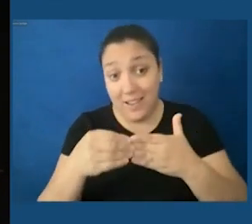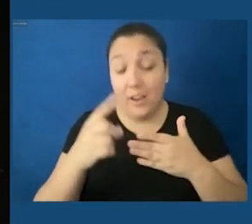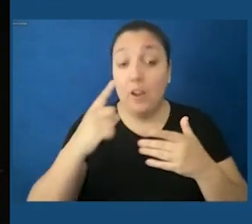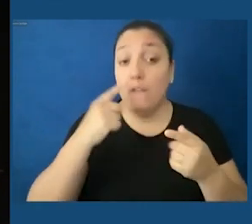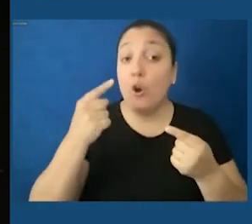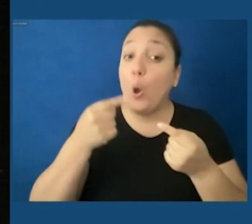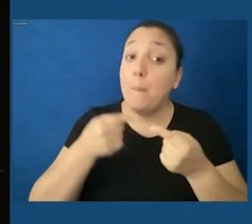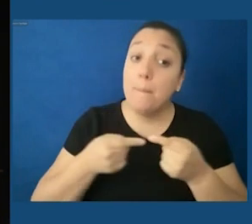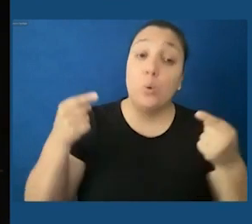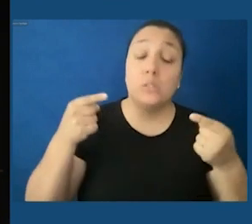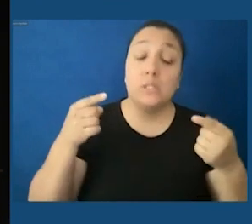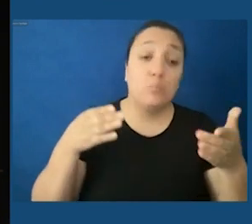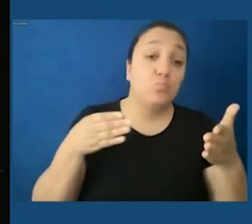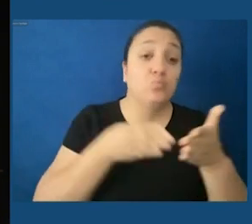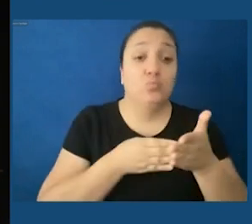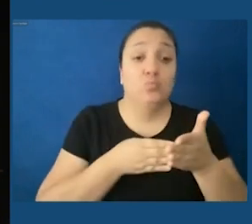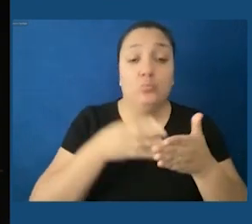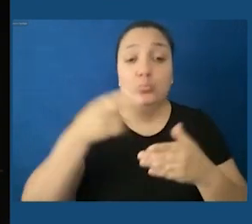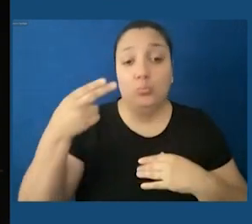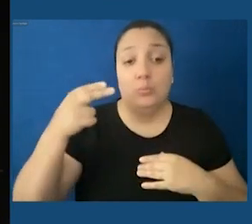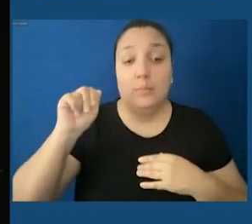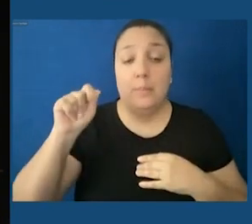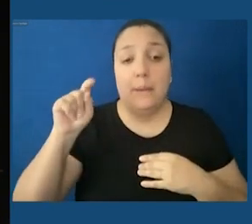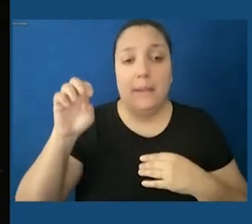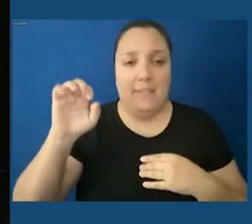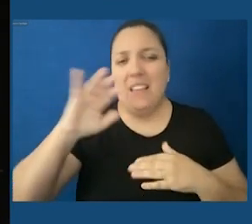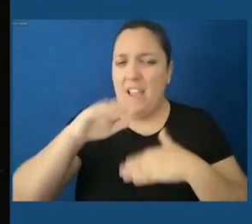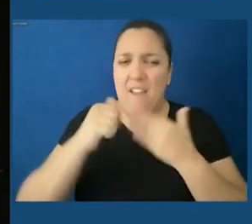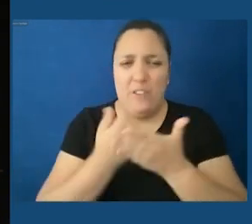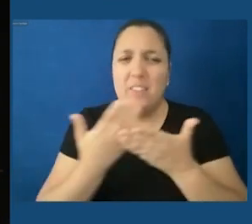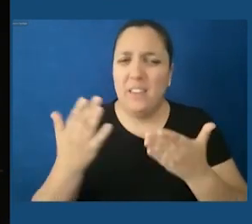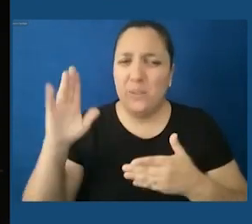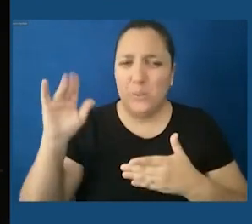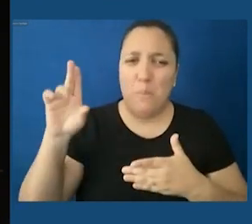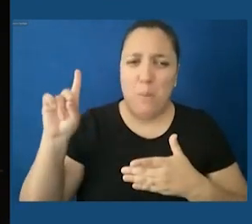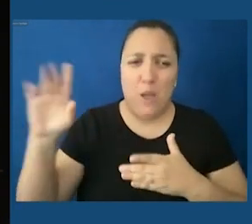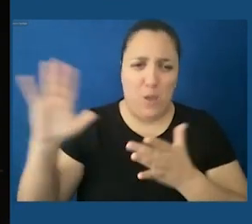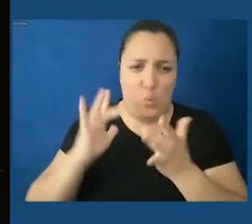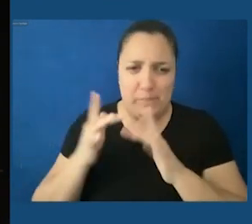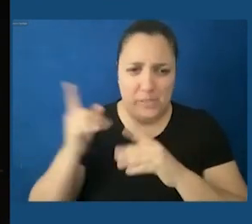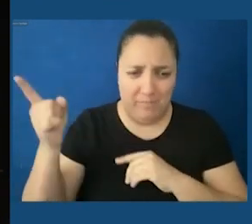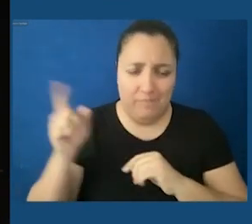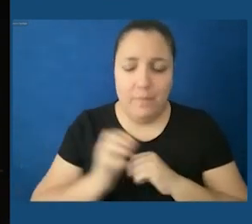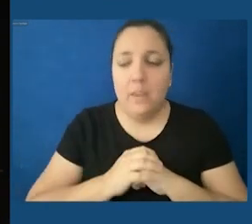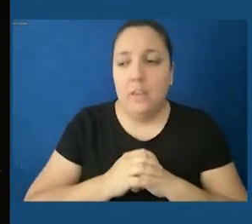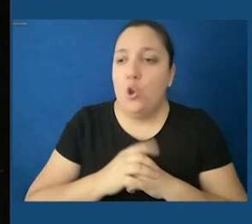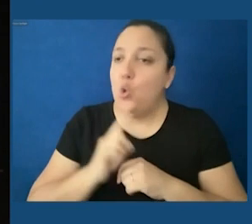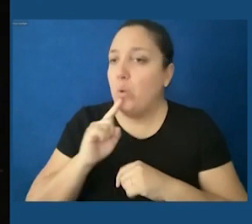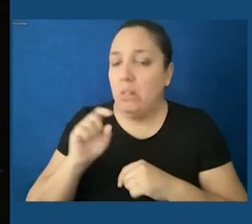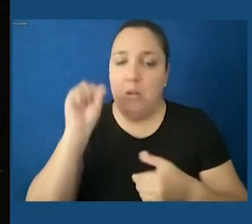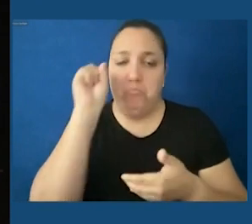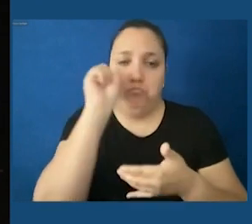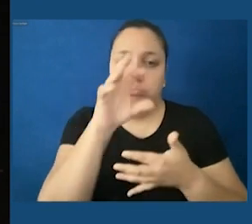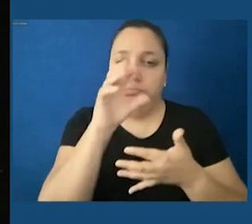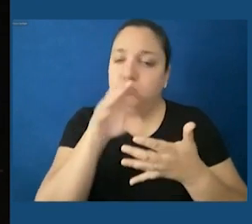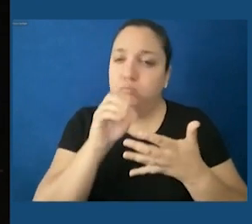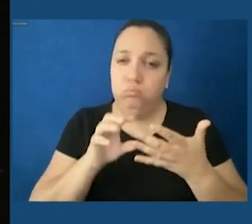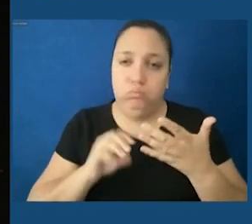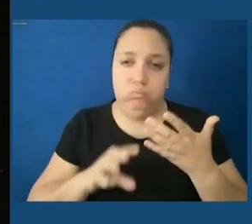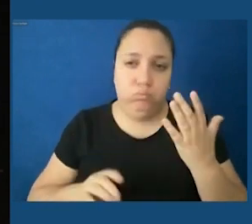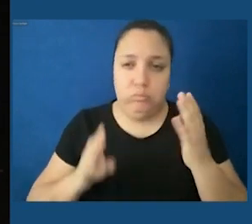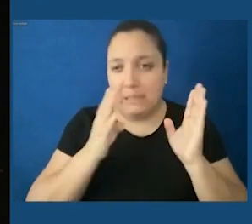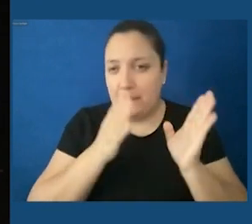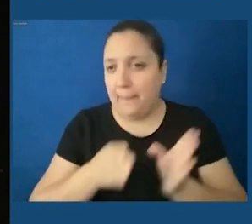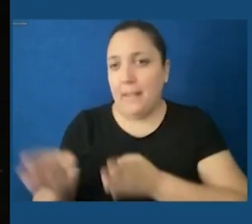hate. This is all on the Bard Center for the Study of Hate website. It's a nuts and bolts plan for what